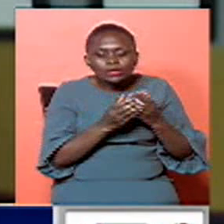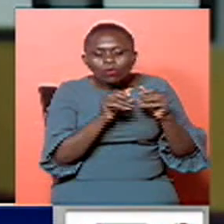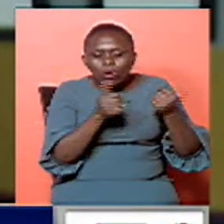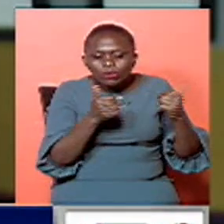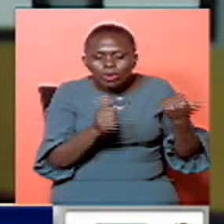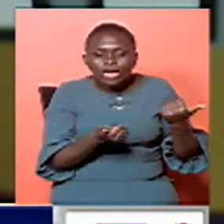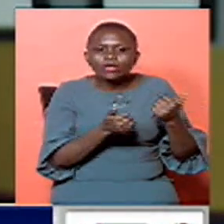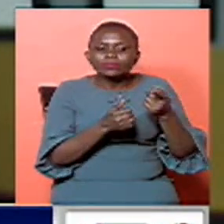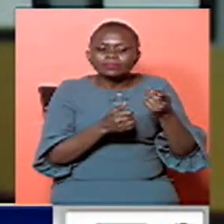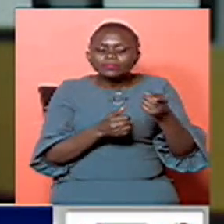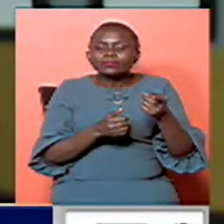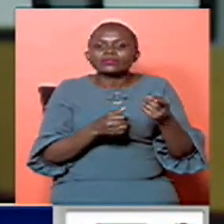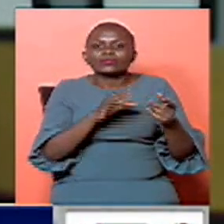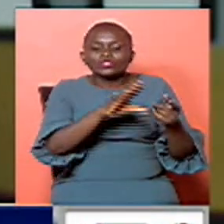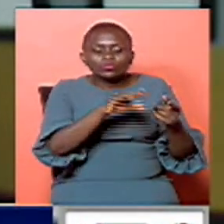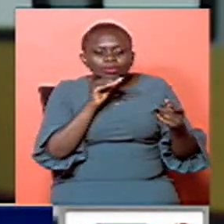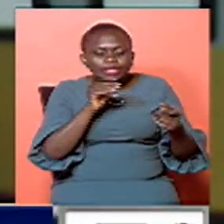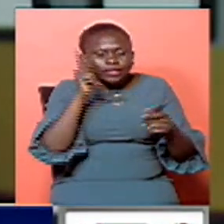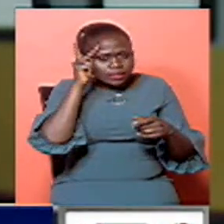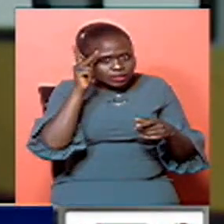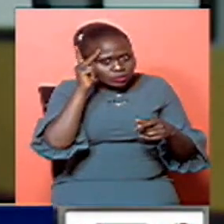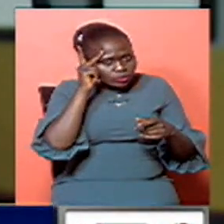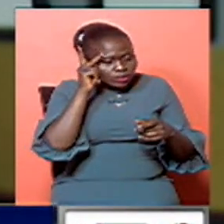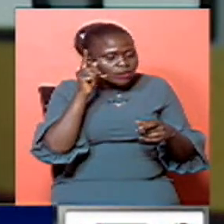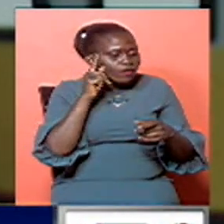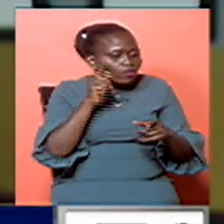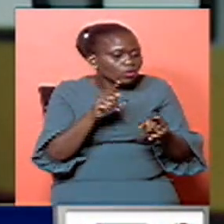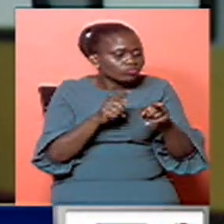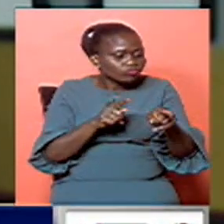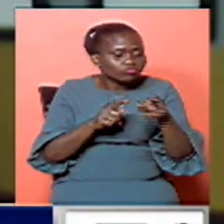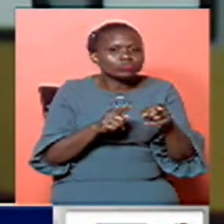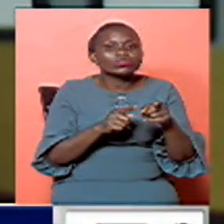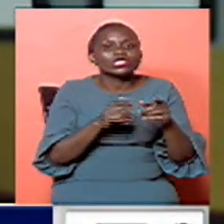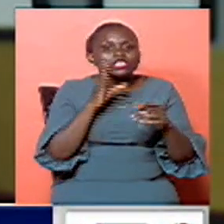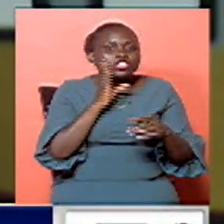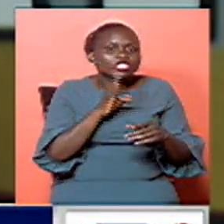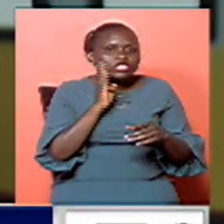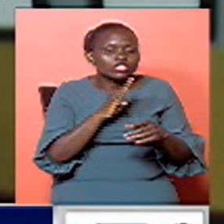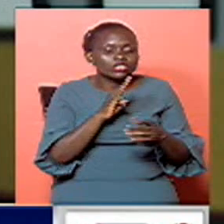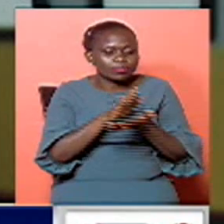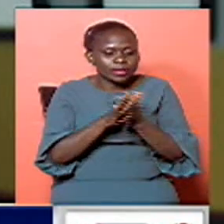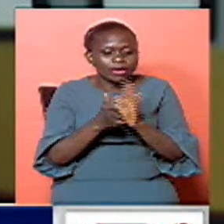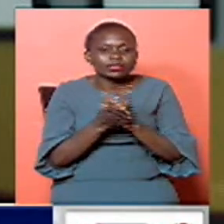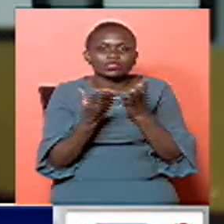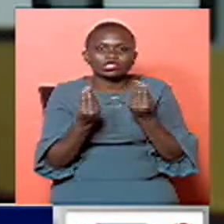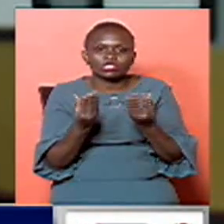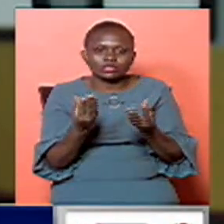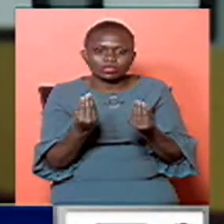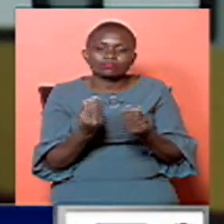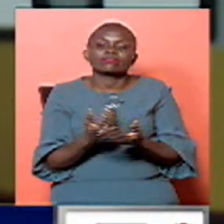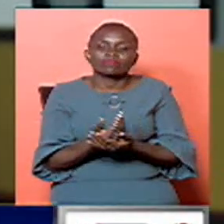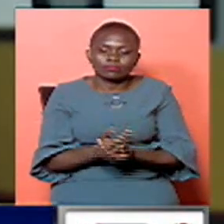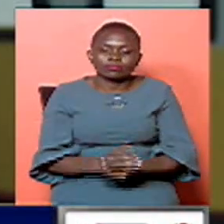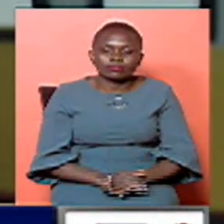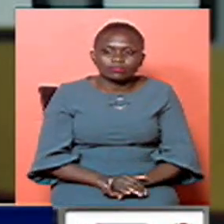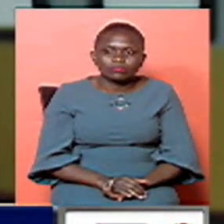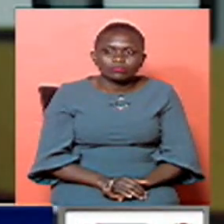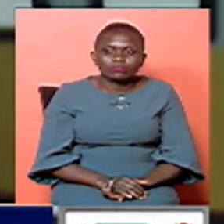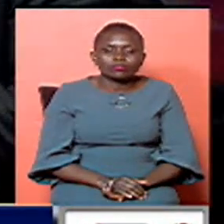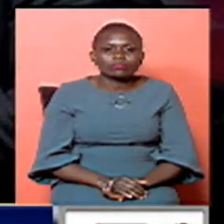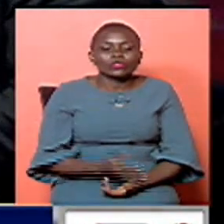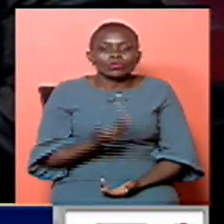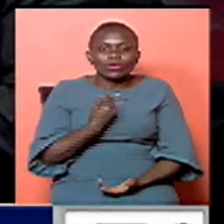So to pick the skills of speaking or the skills of English language becomes easier. I get the point. That's the theory. Yes. Now, there